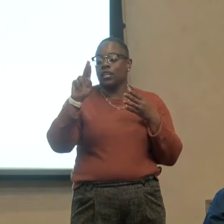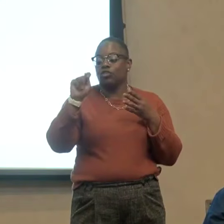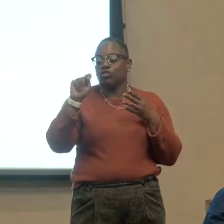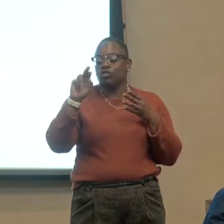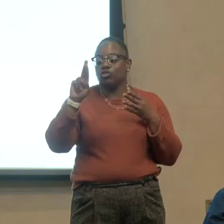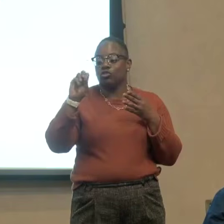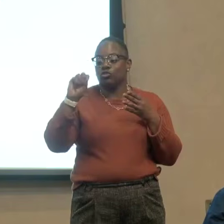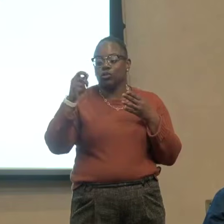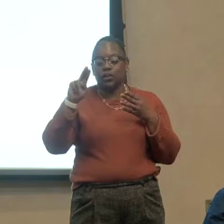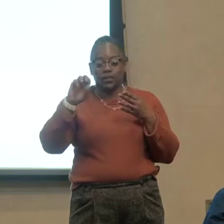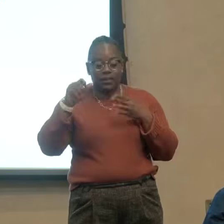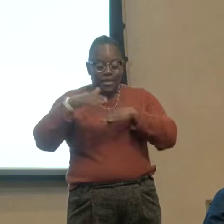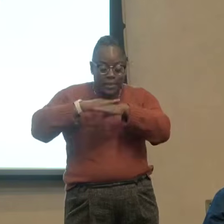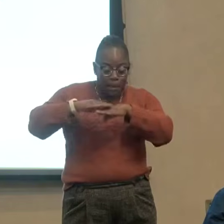paste.